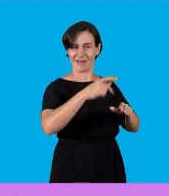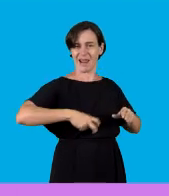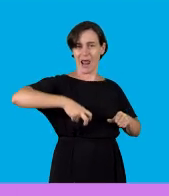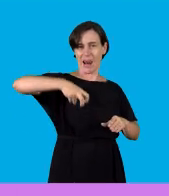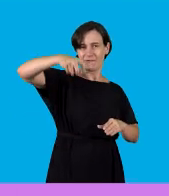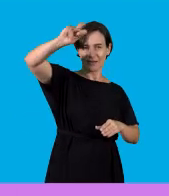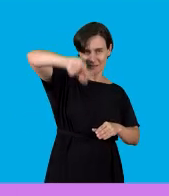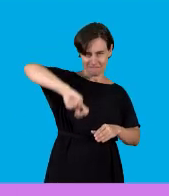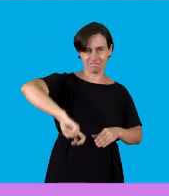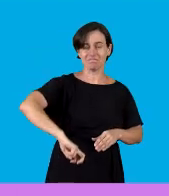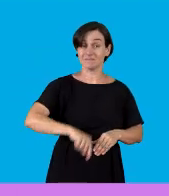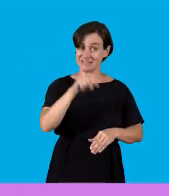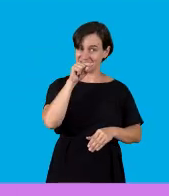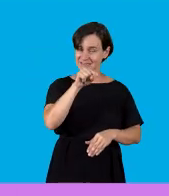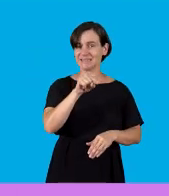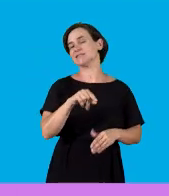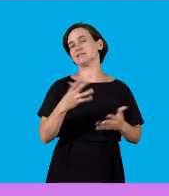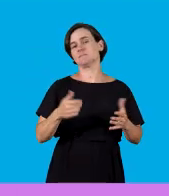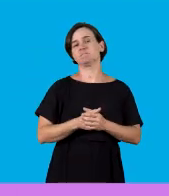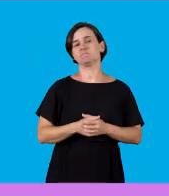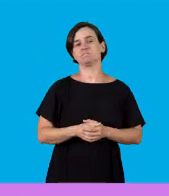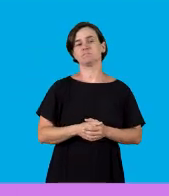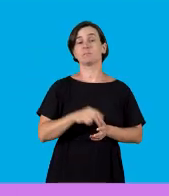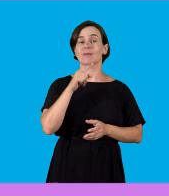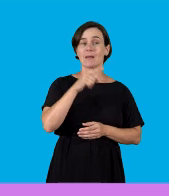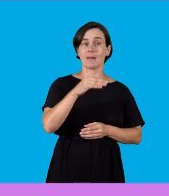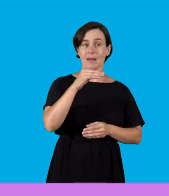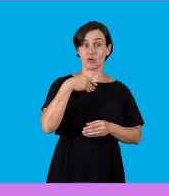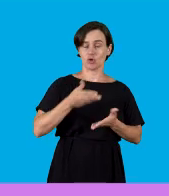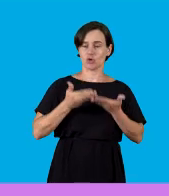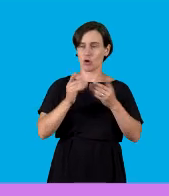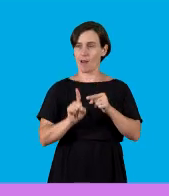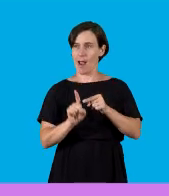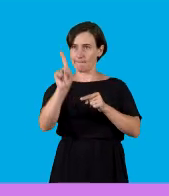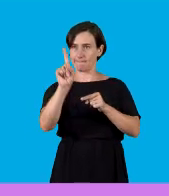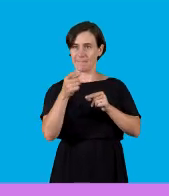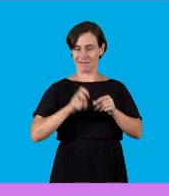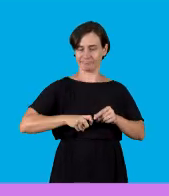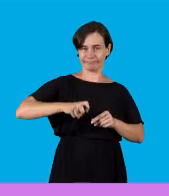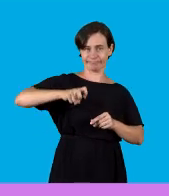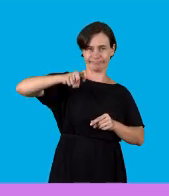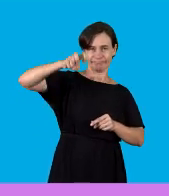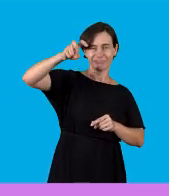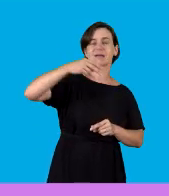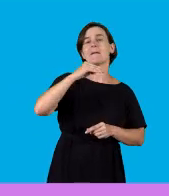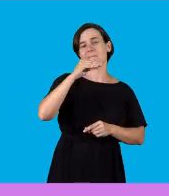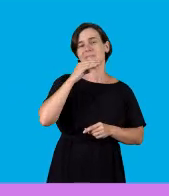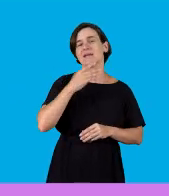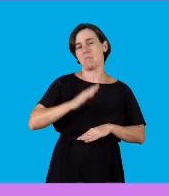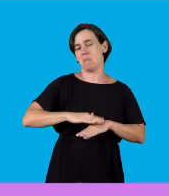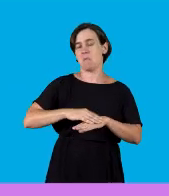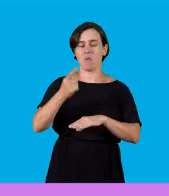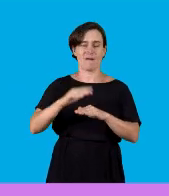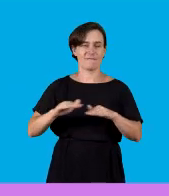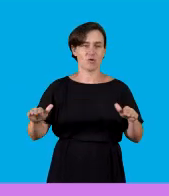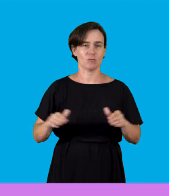escalator. It's the sign of an escalator that has an arrow indicating that it's an escalator going up. There's also another sign